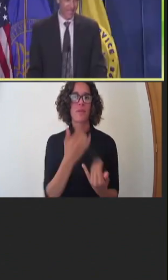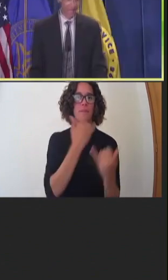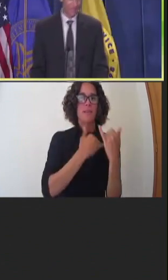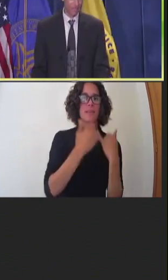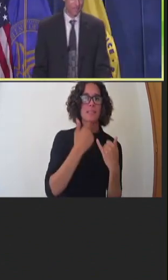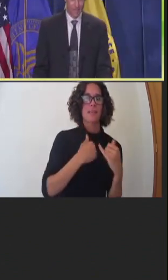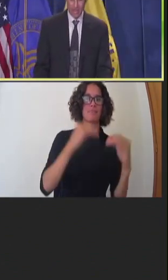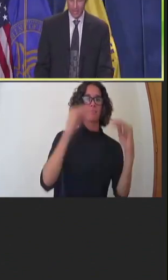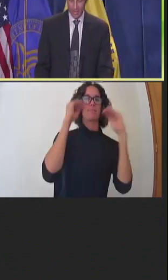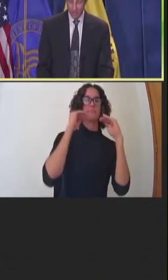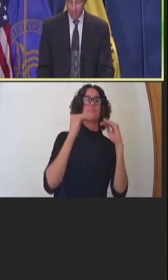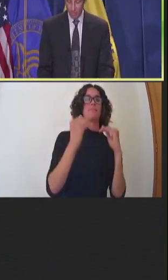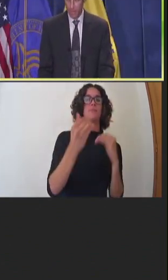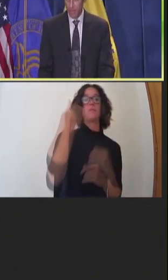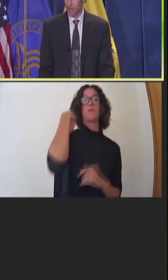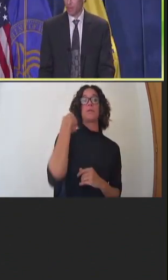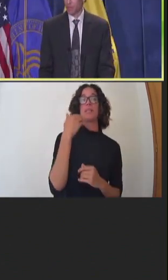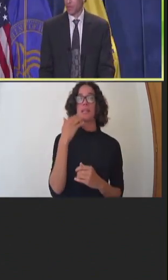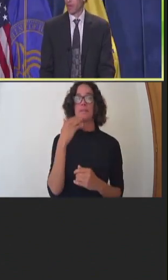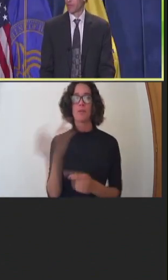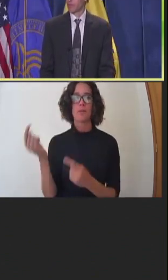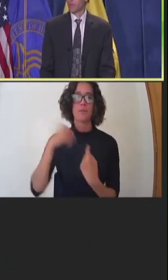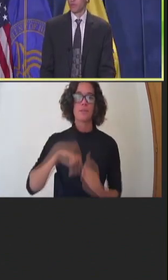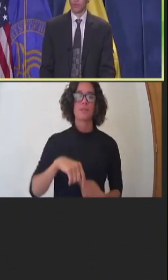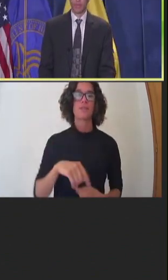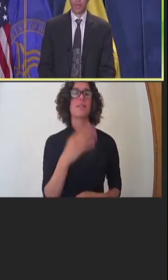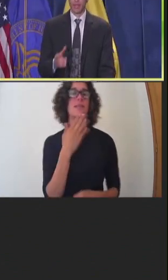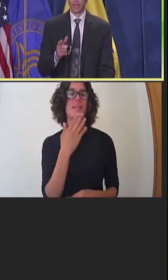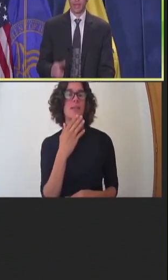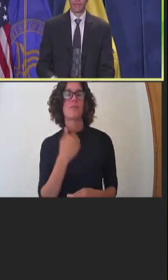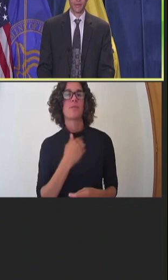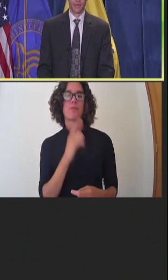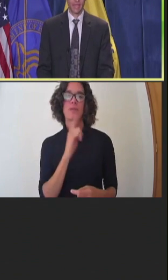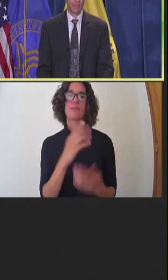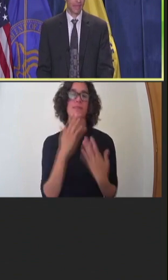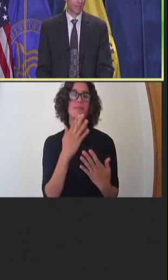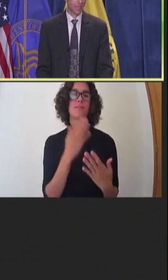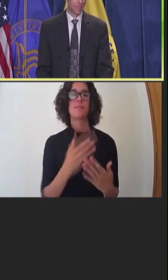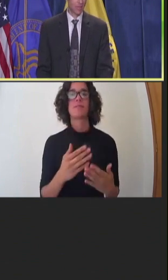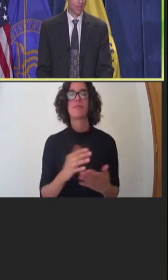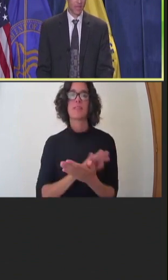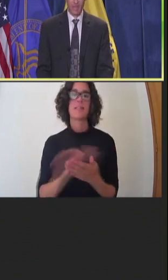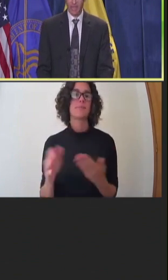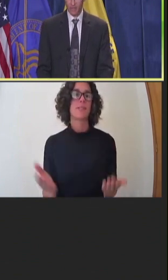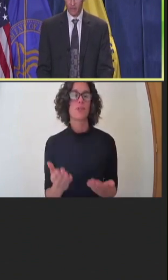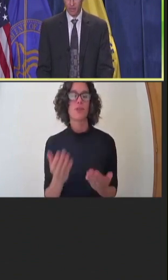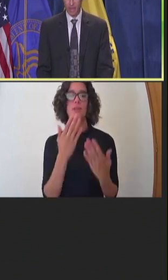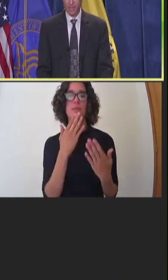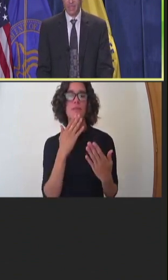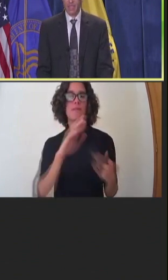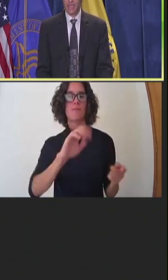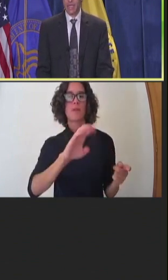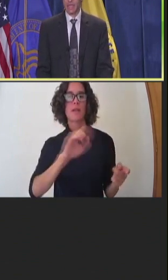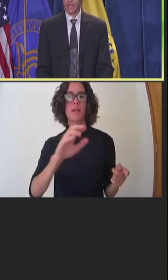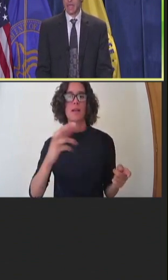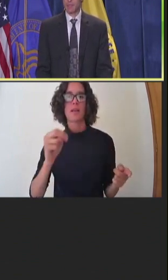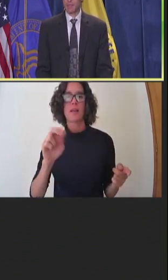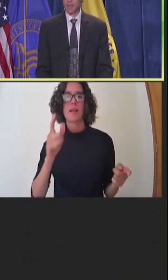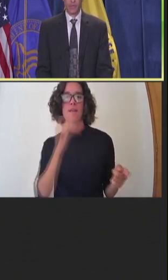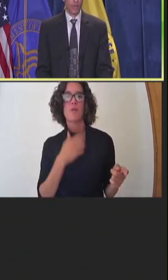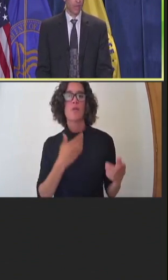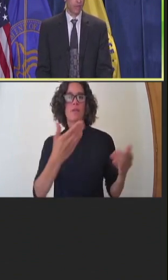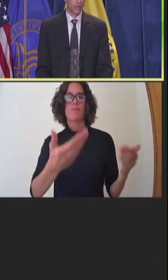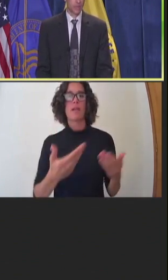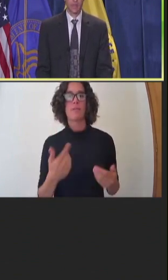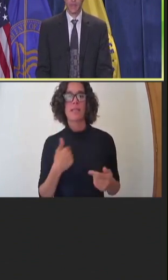Hopkins. It's a pleasure to be here. I'm very grateful to Rebecca and Ann for safely getting me here and coordinating my visit, and I'm